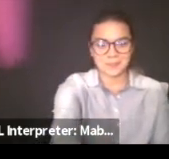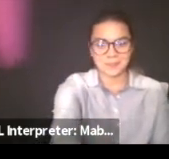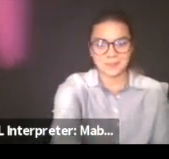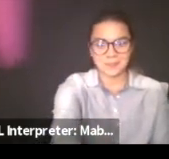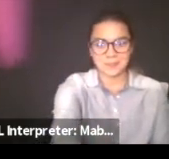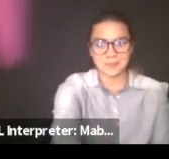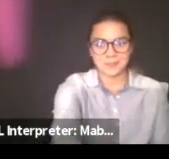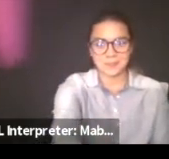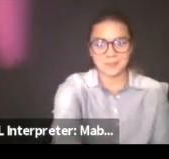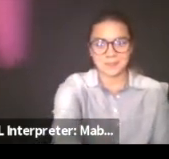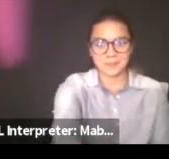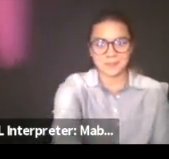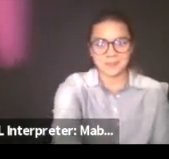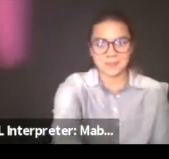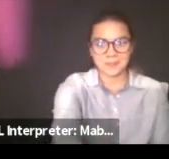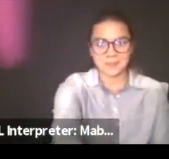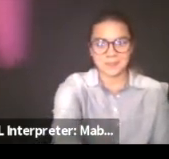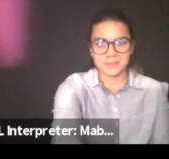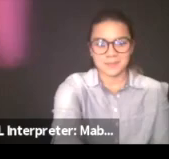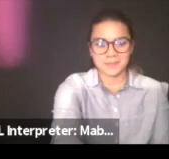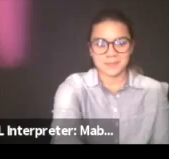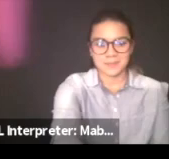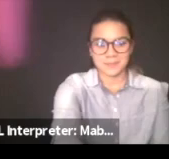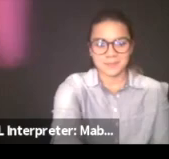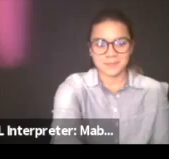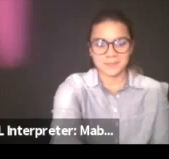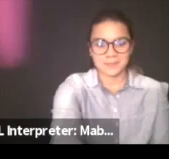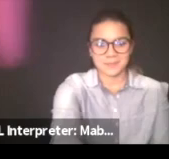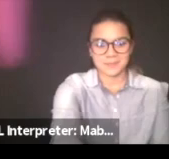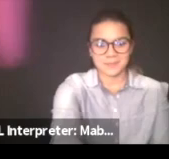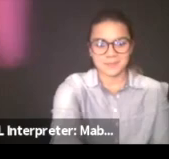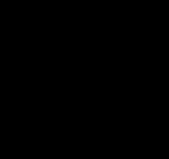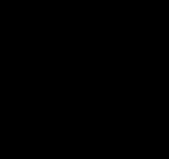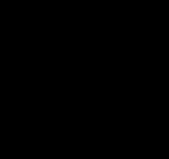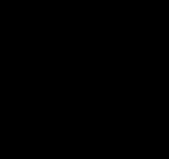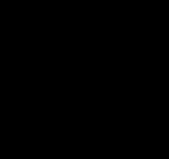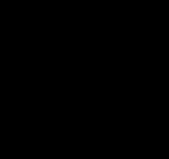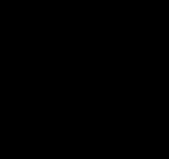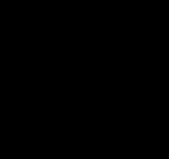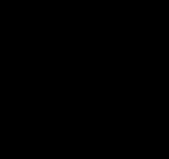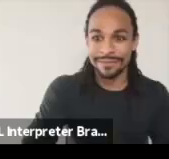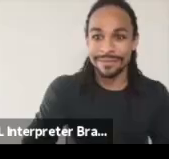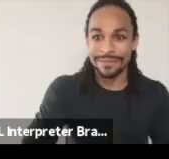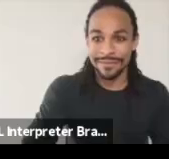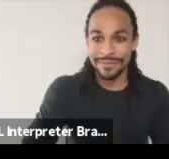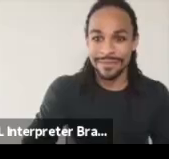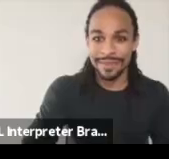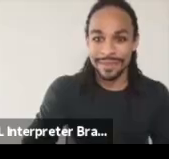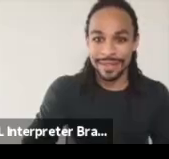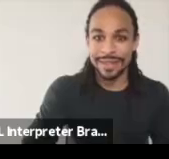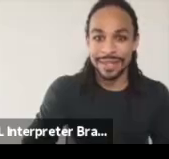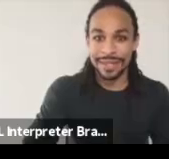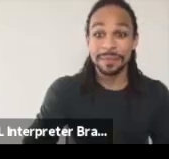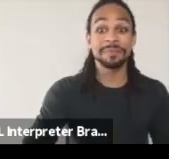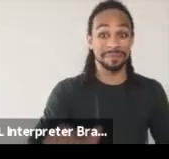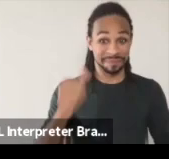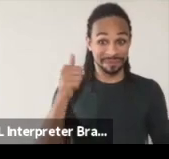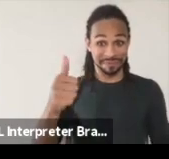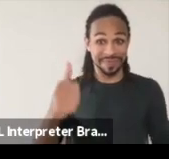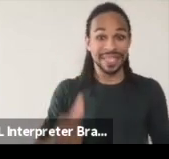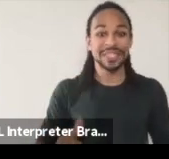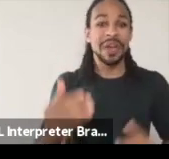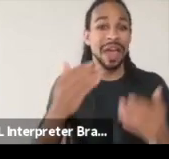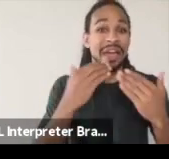from to this moment. And actually, Alicia, I believe